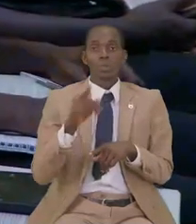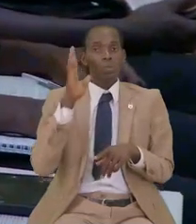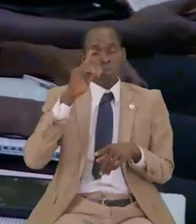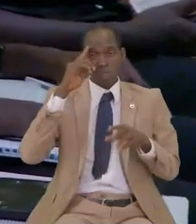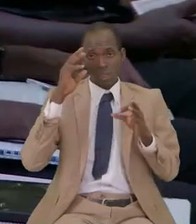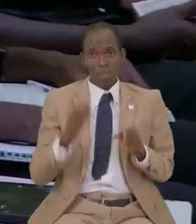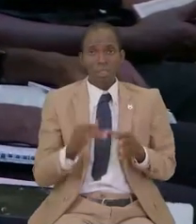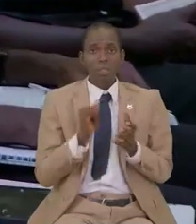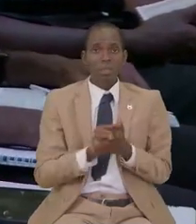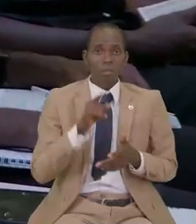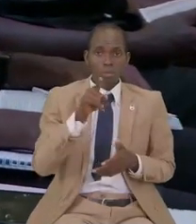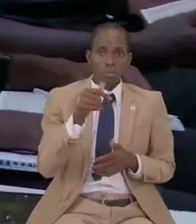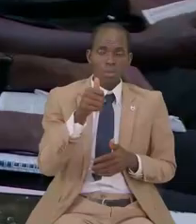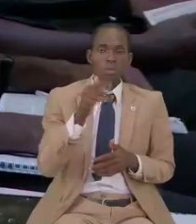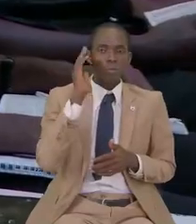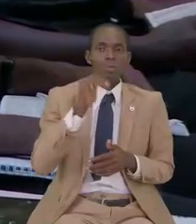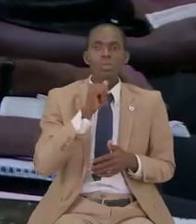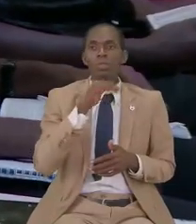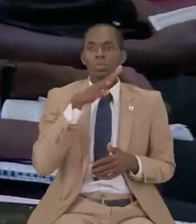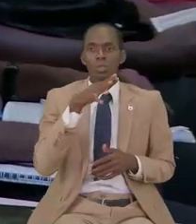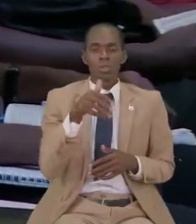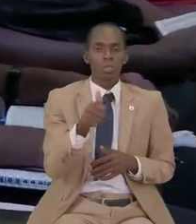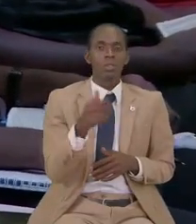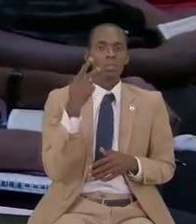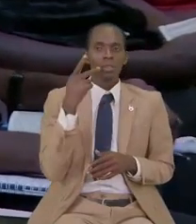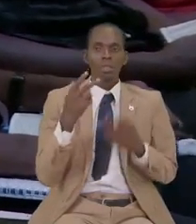not defile yourself. We're looking at three things here.